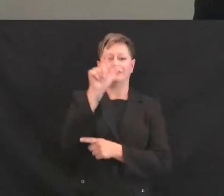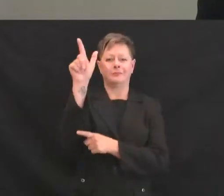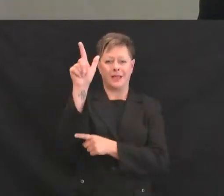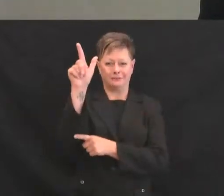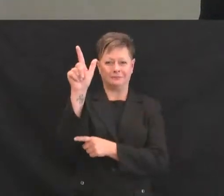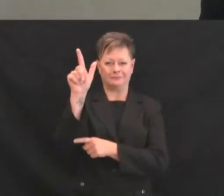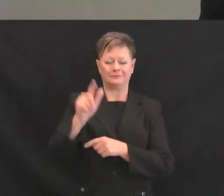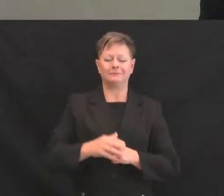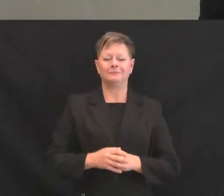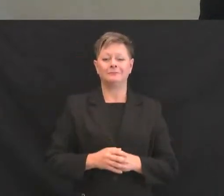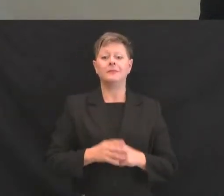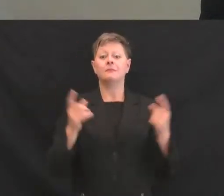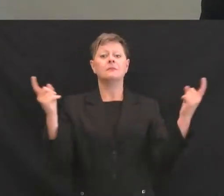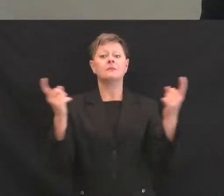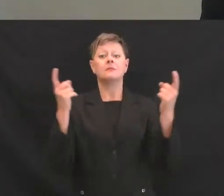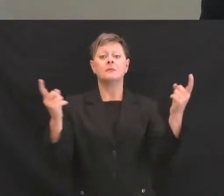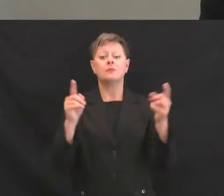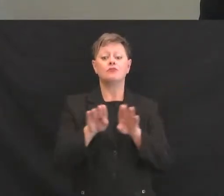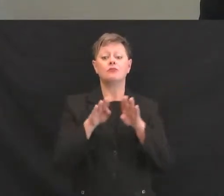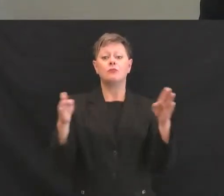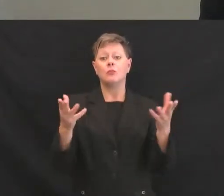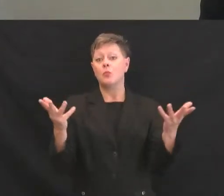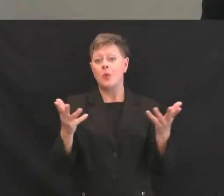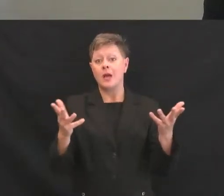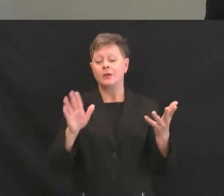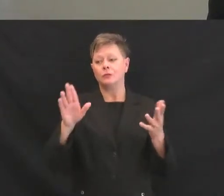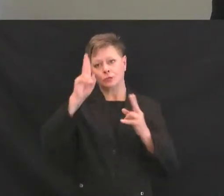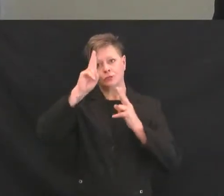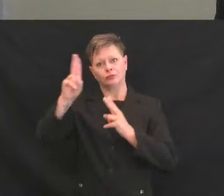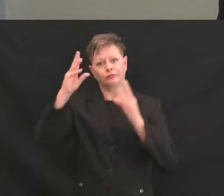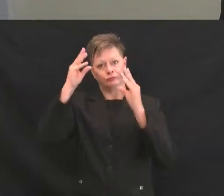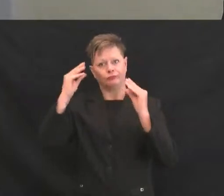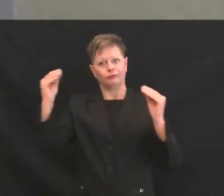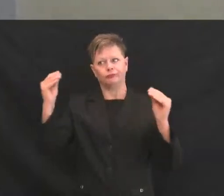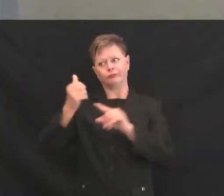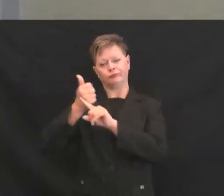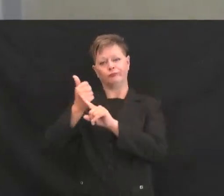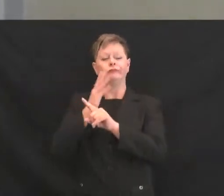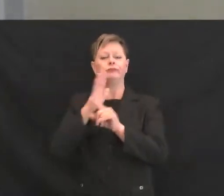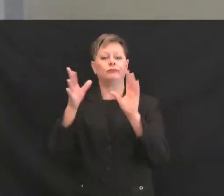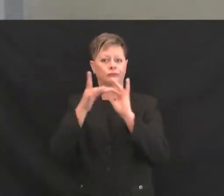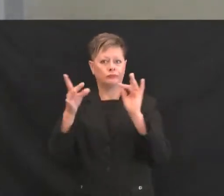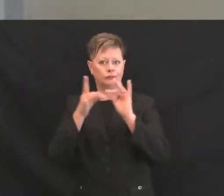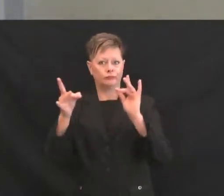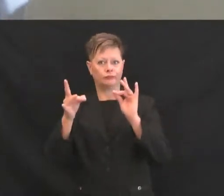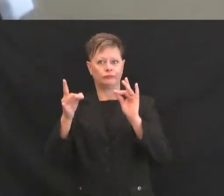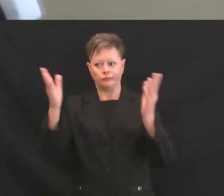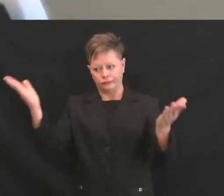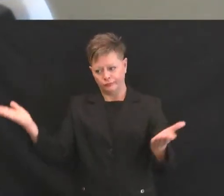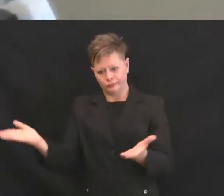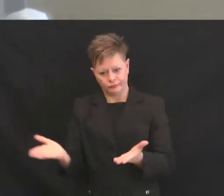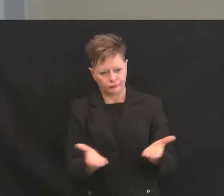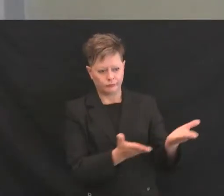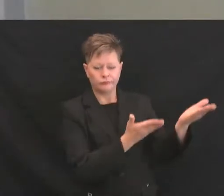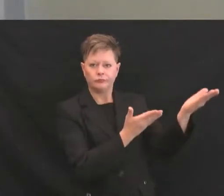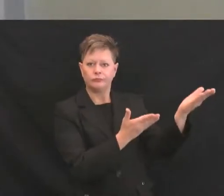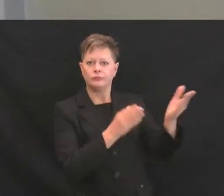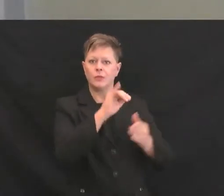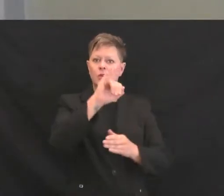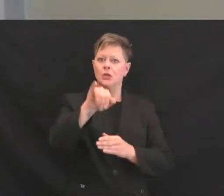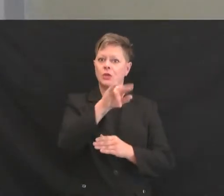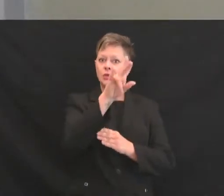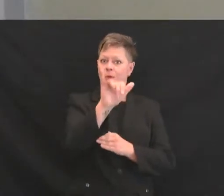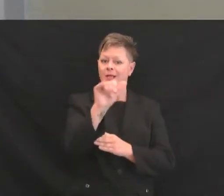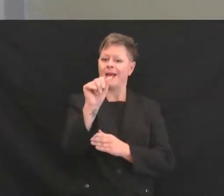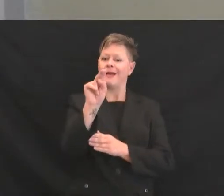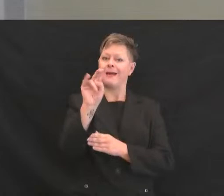The ceremony will commence with an address by Her Honor. Ladies and gentlemen, Her Honor, the Honourable Judy M. Foote,